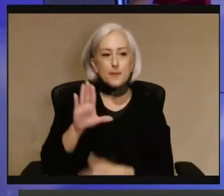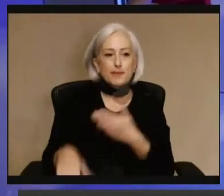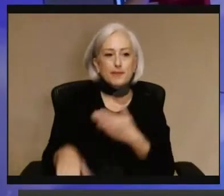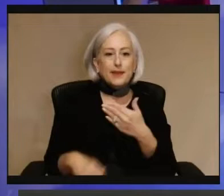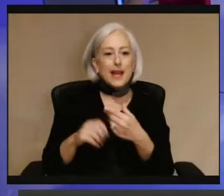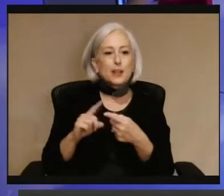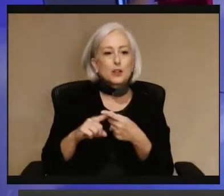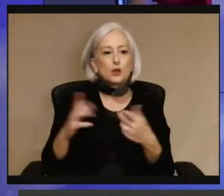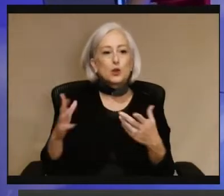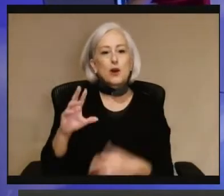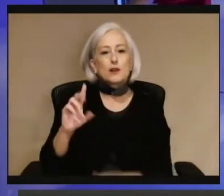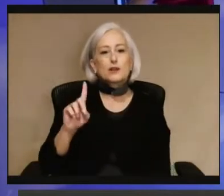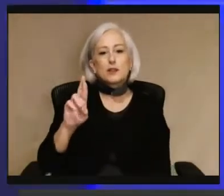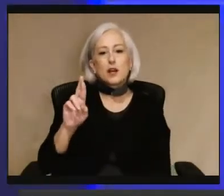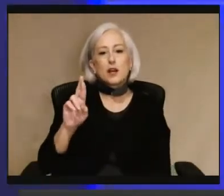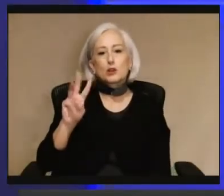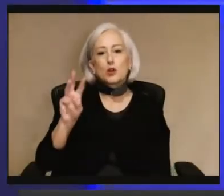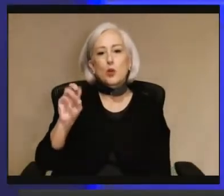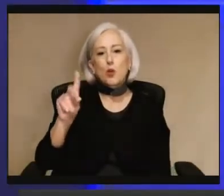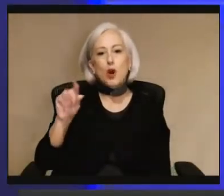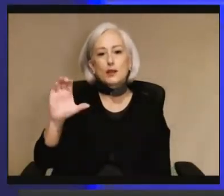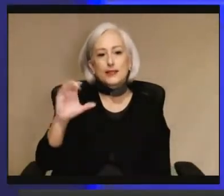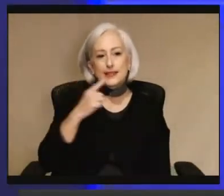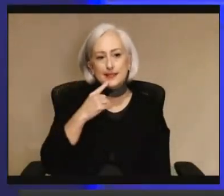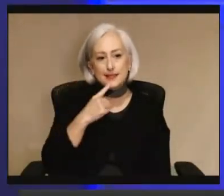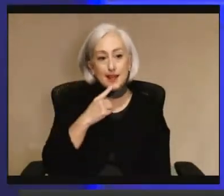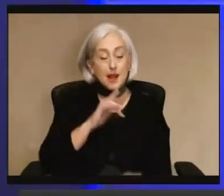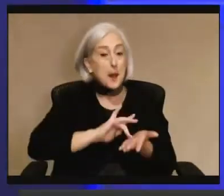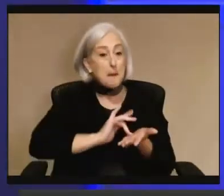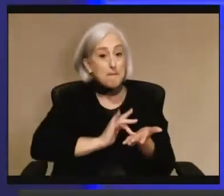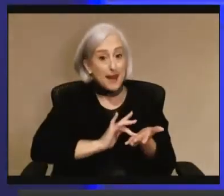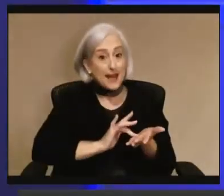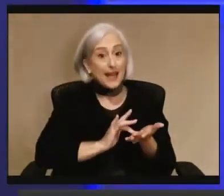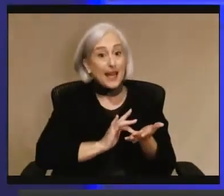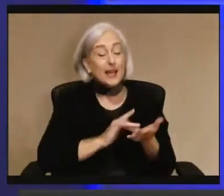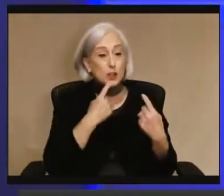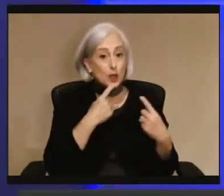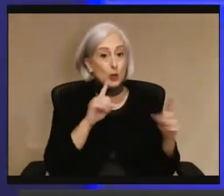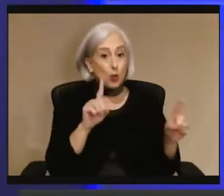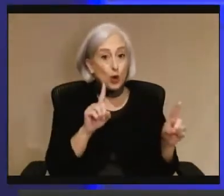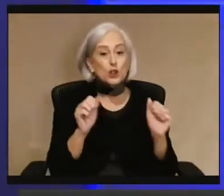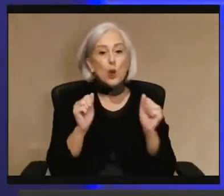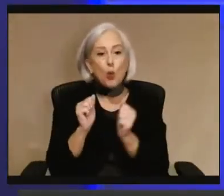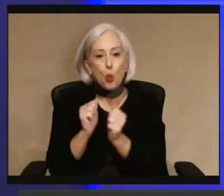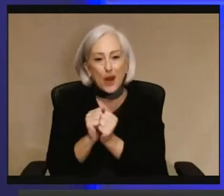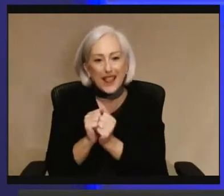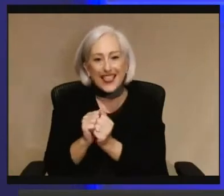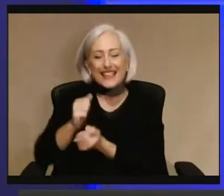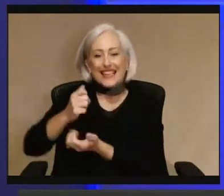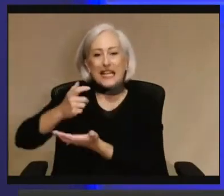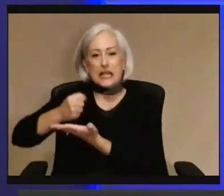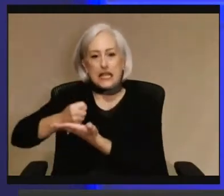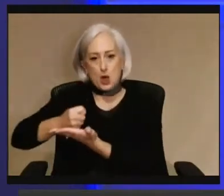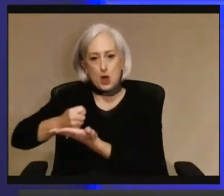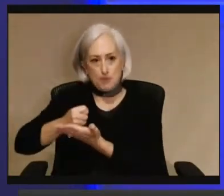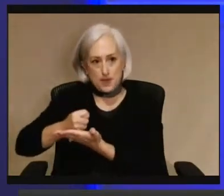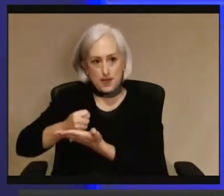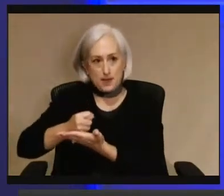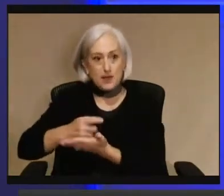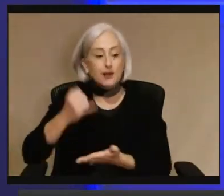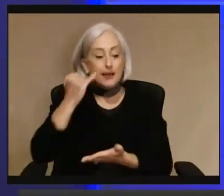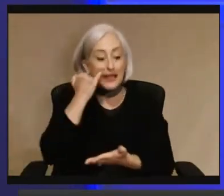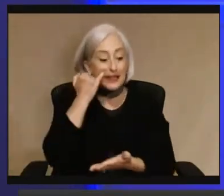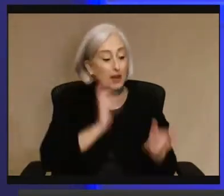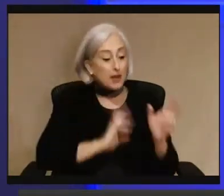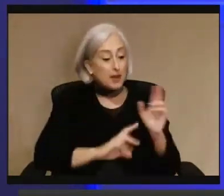said, medication works along with therapy, and that's essentially the gold standard. And so whenever people take their meds and they start to feel